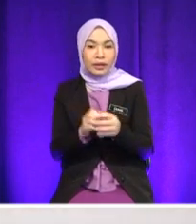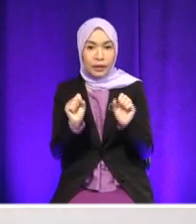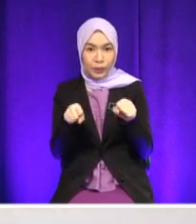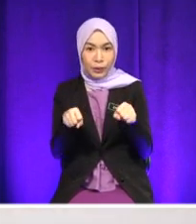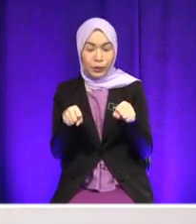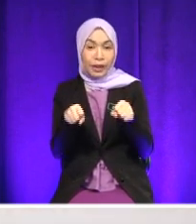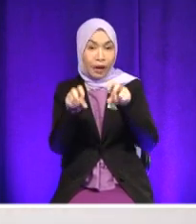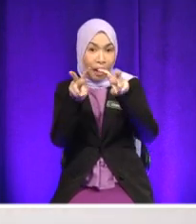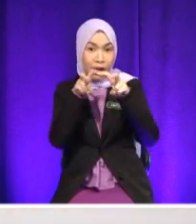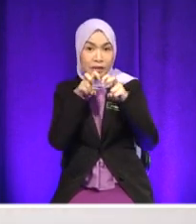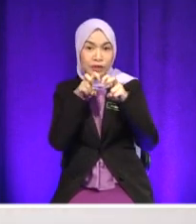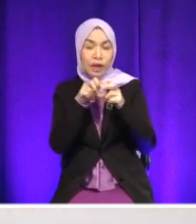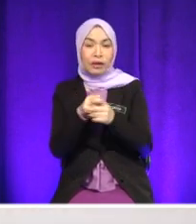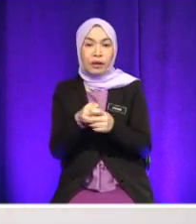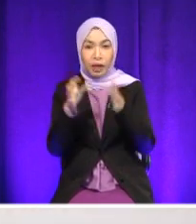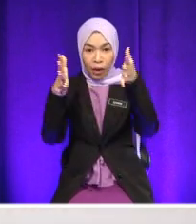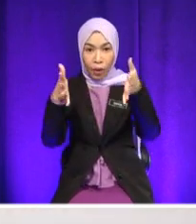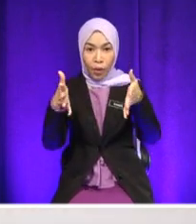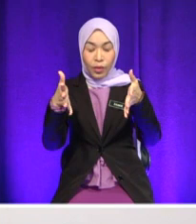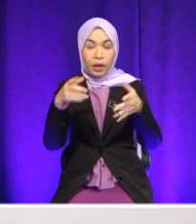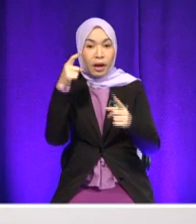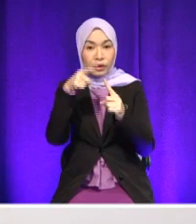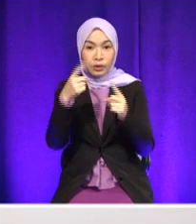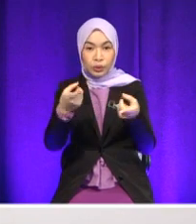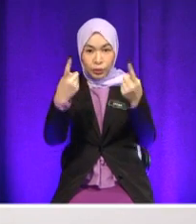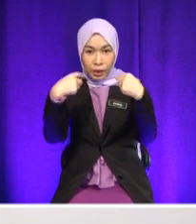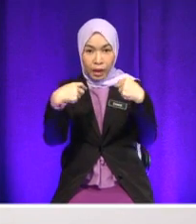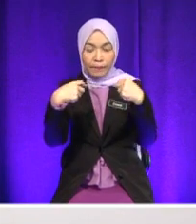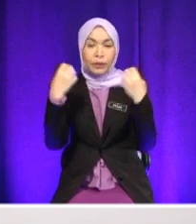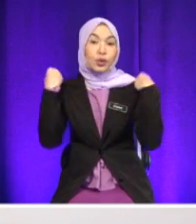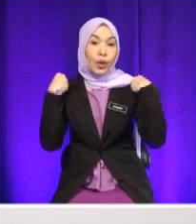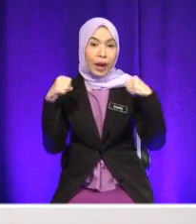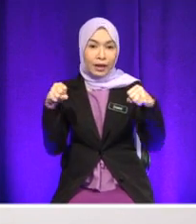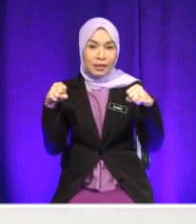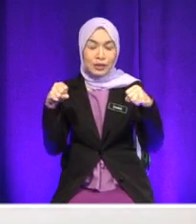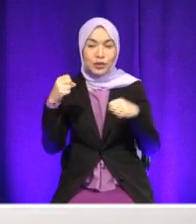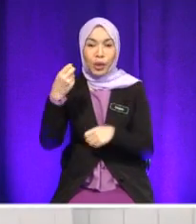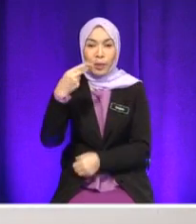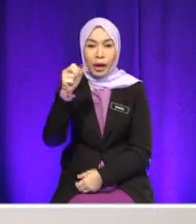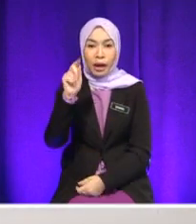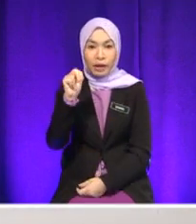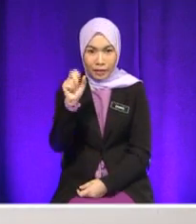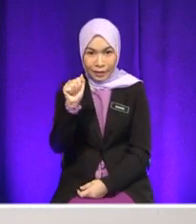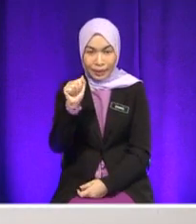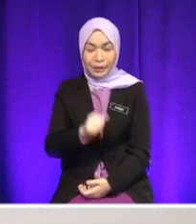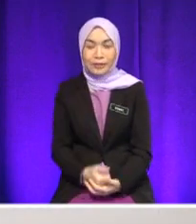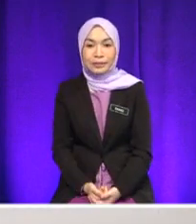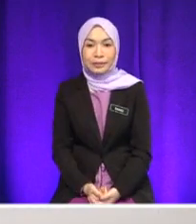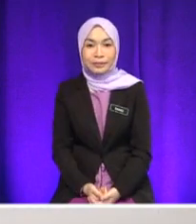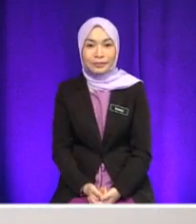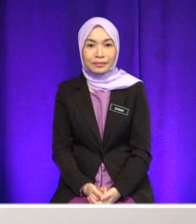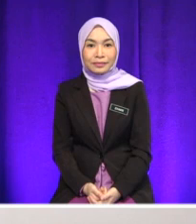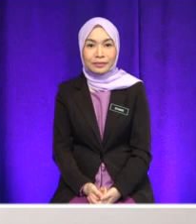try. By doing so, more customers will visit to Hannah's new shop after listening to the brainwashing